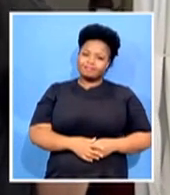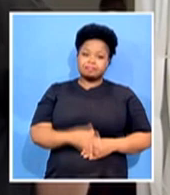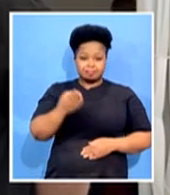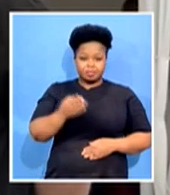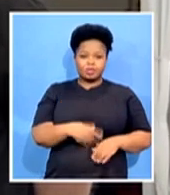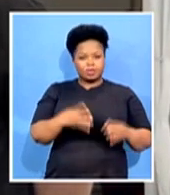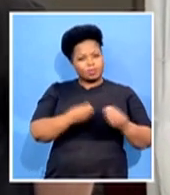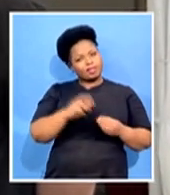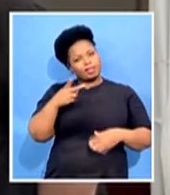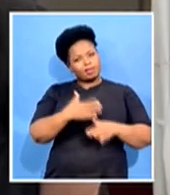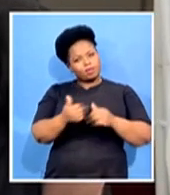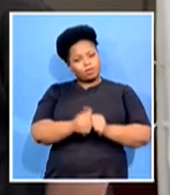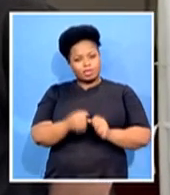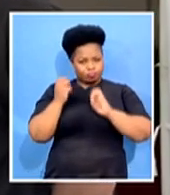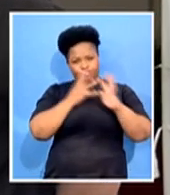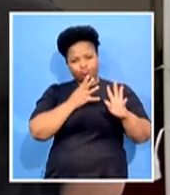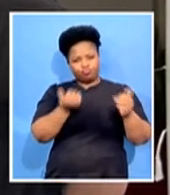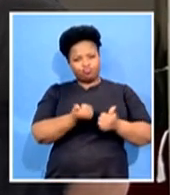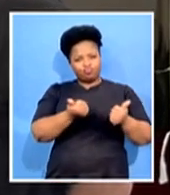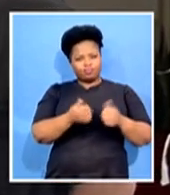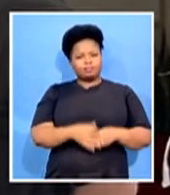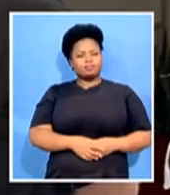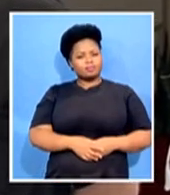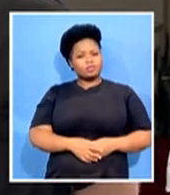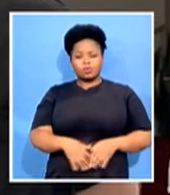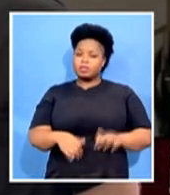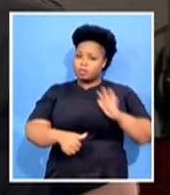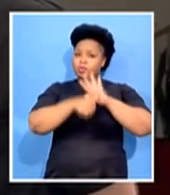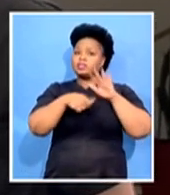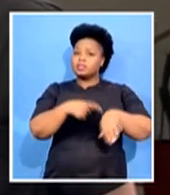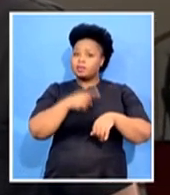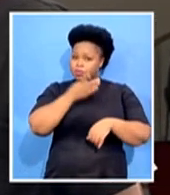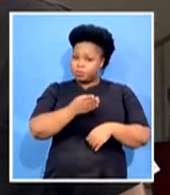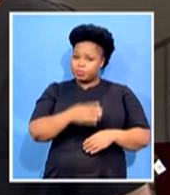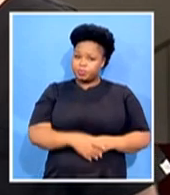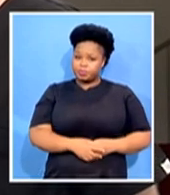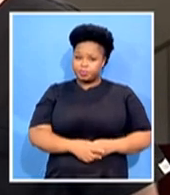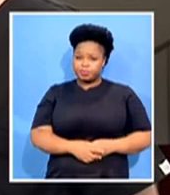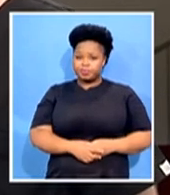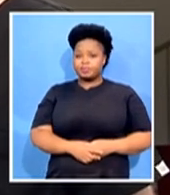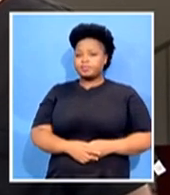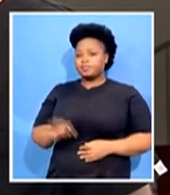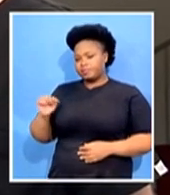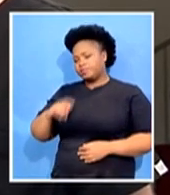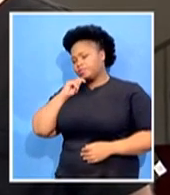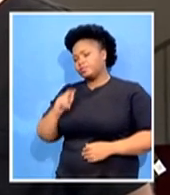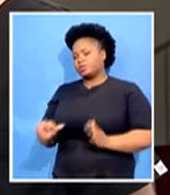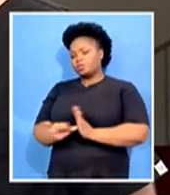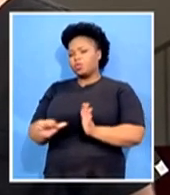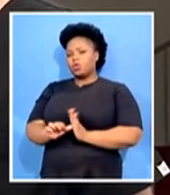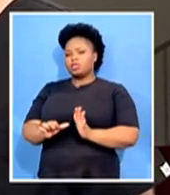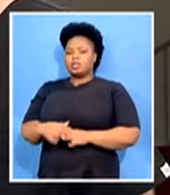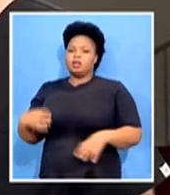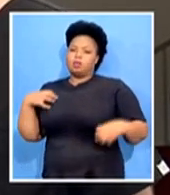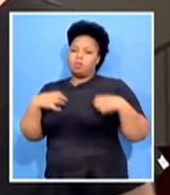already. This must be quite an important moment for you and them. I think it's a very important moment. It's a very emotional moment as well. We saw the second patient